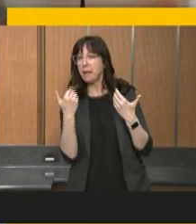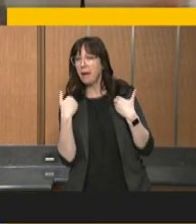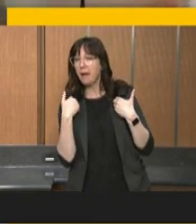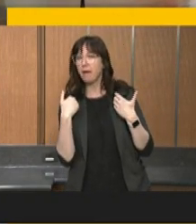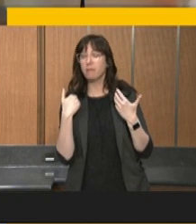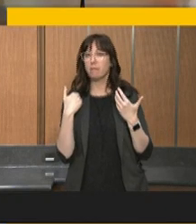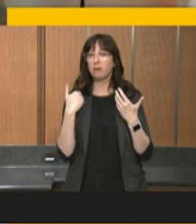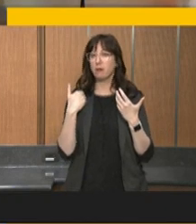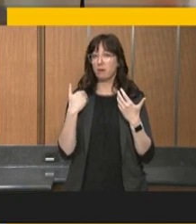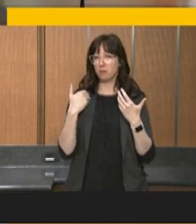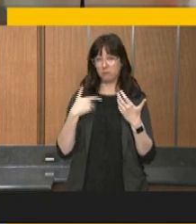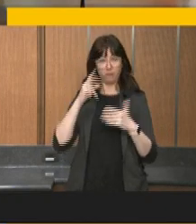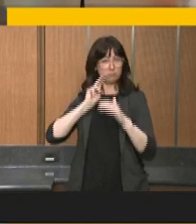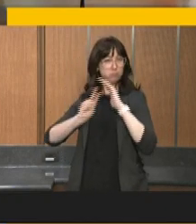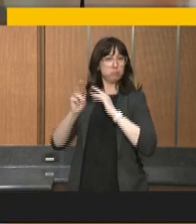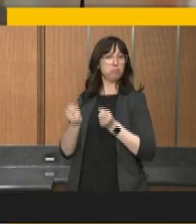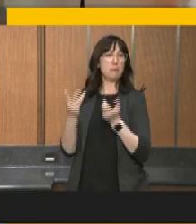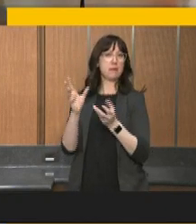need?